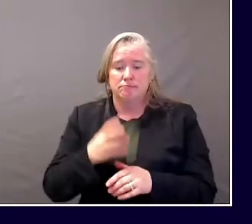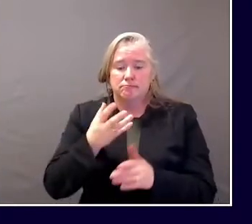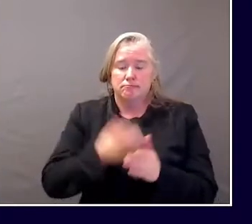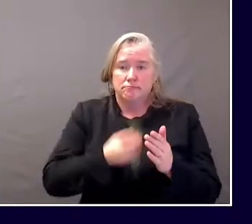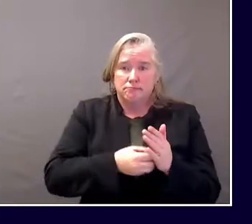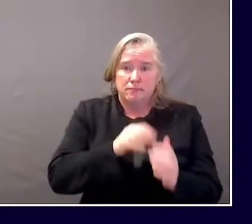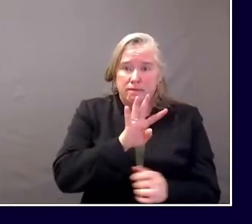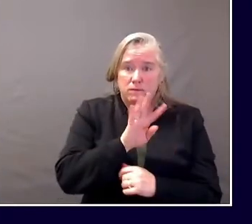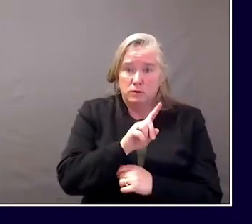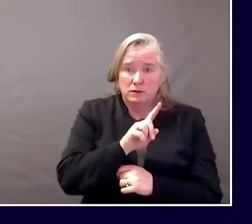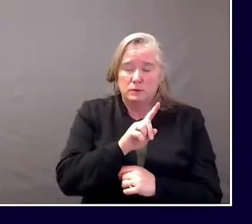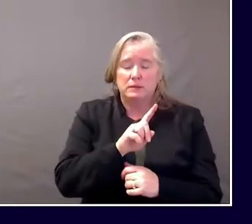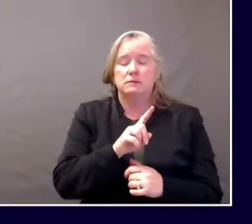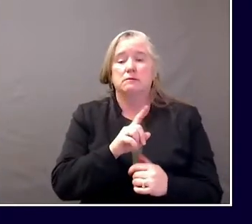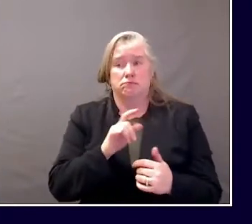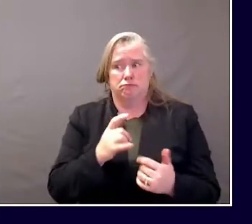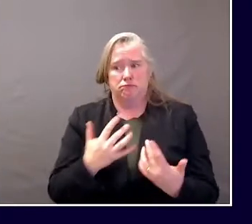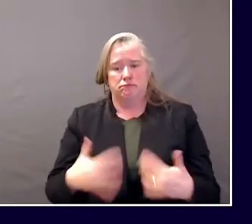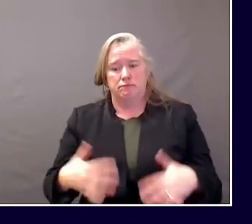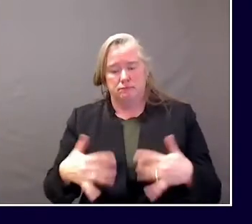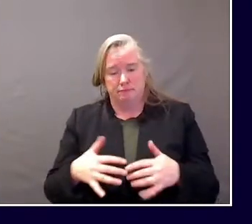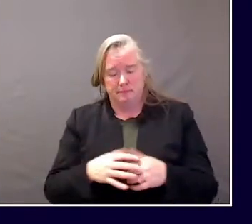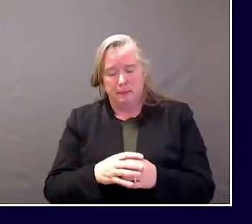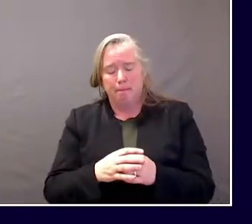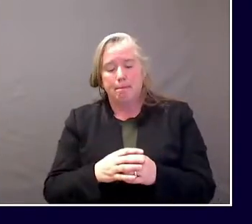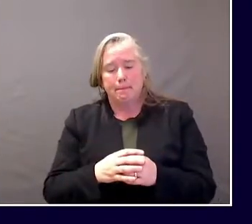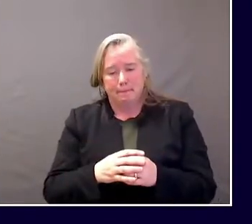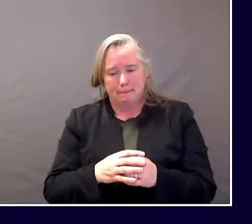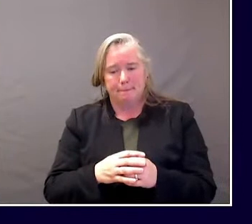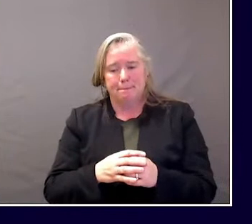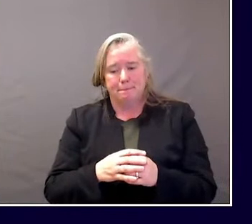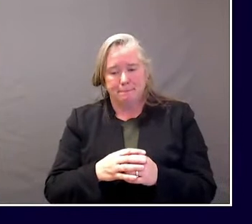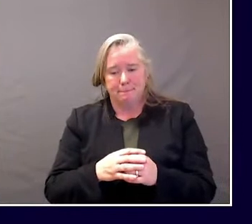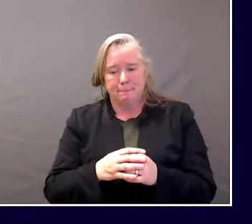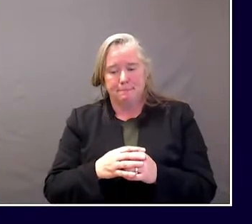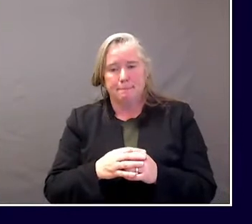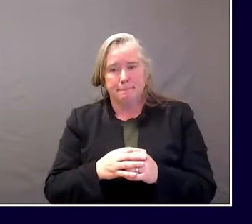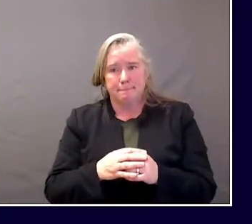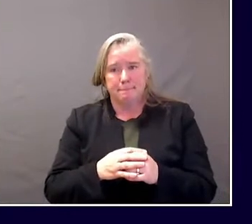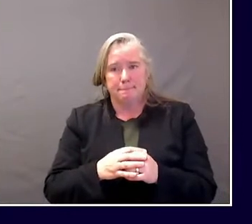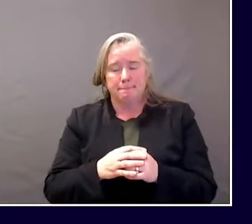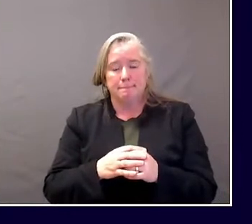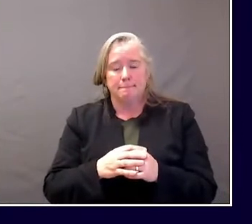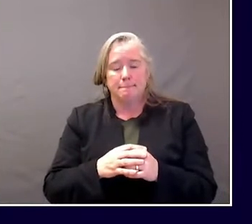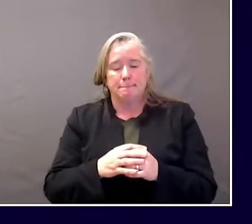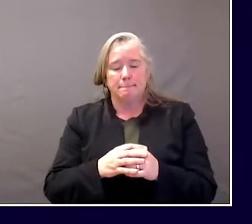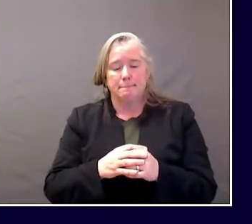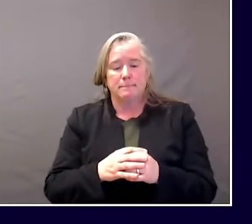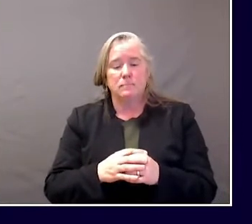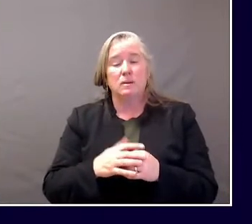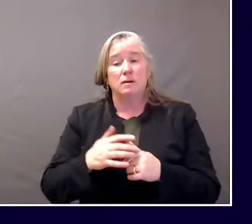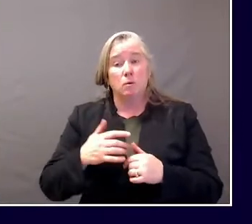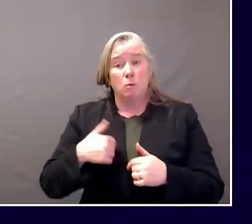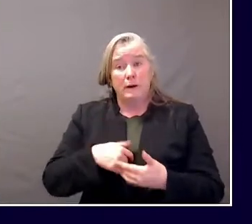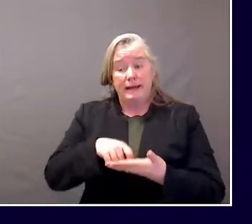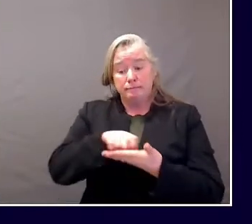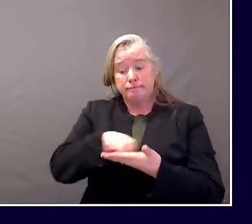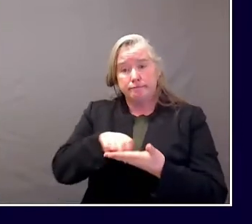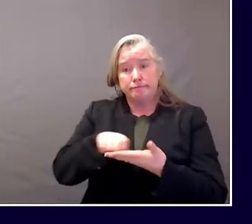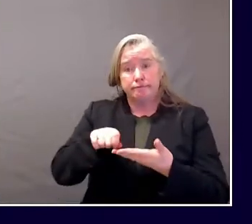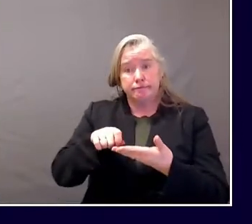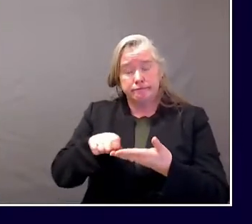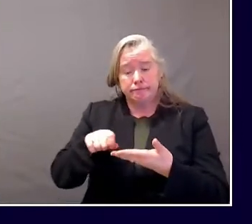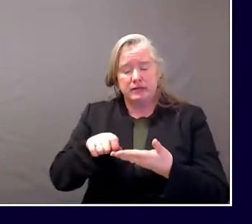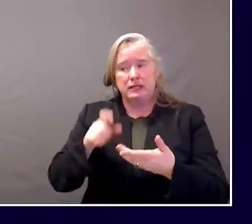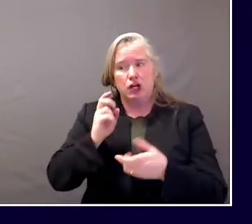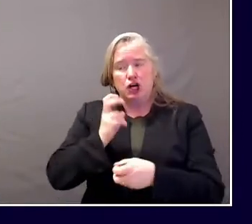reports of more deaths. It's a little bit of a challenge to communicate to the public that these numbers